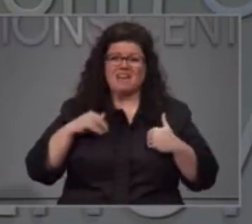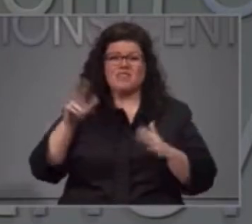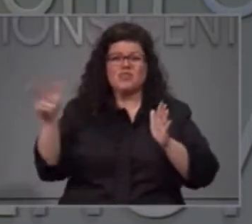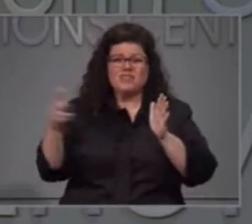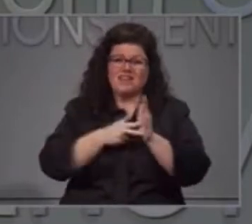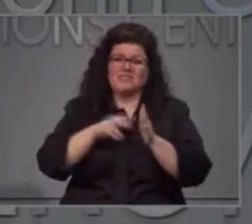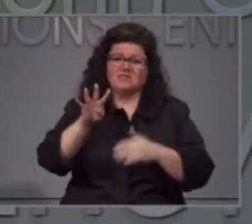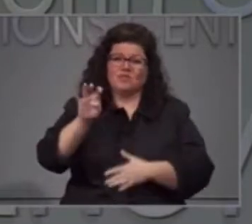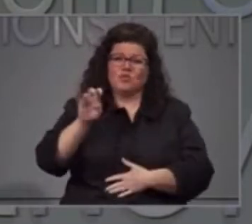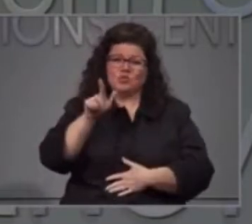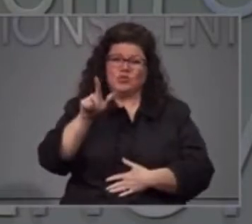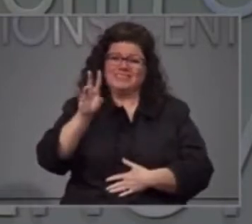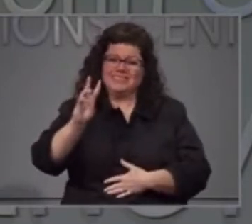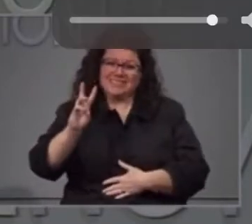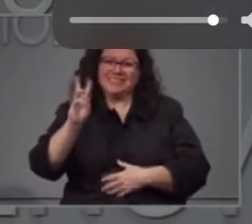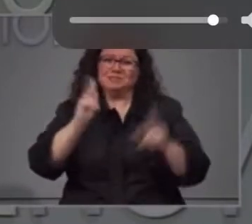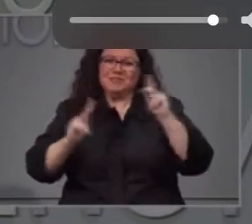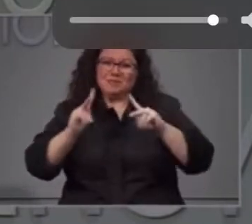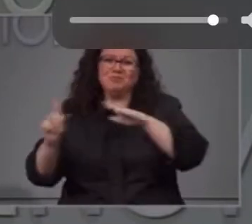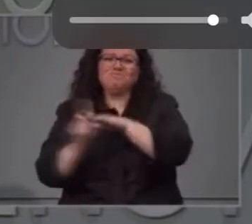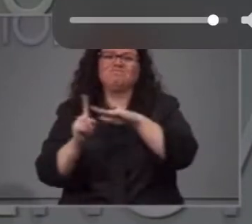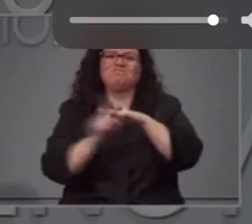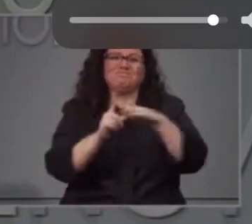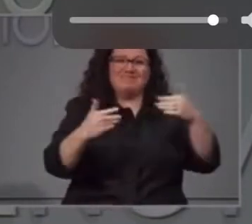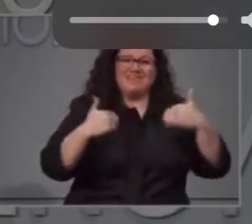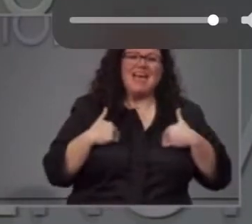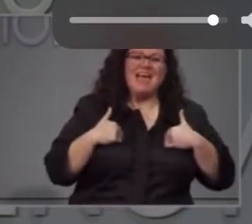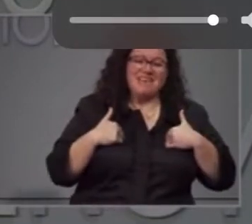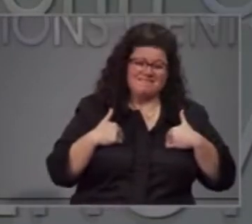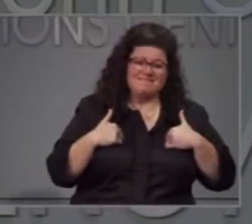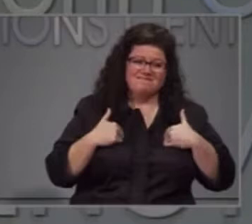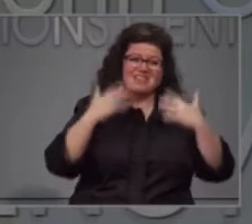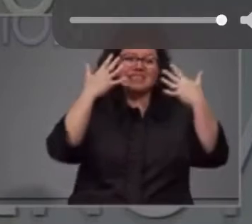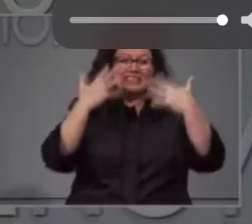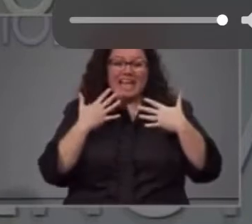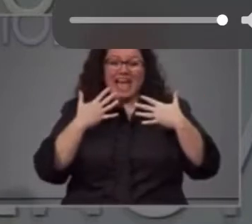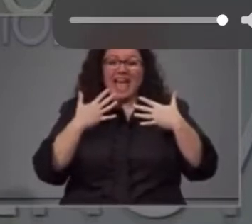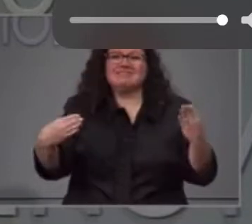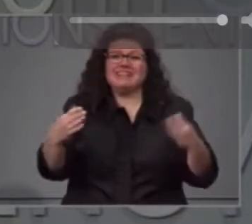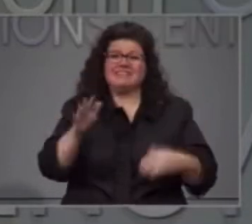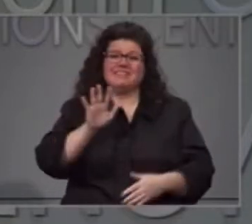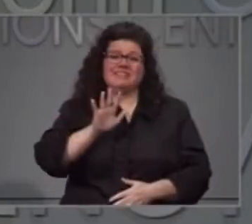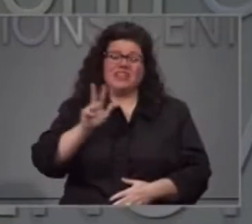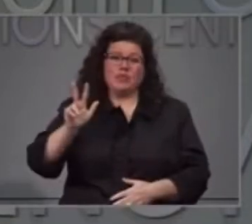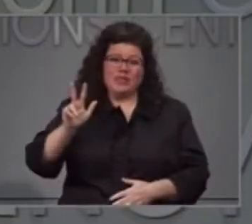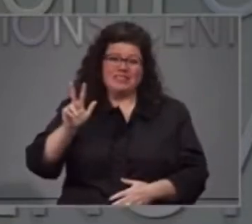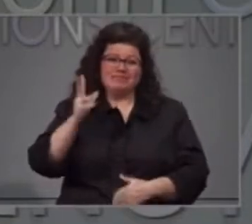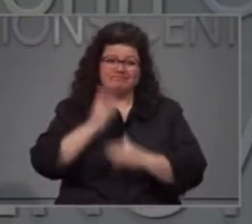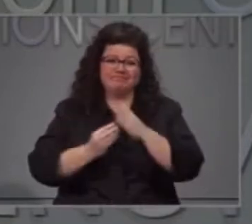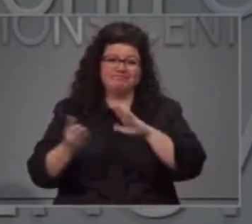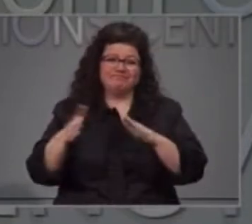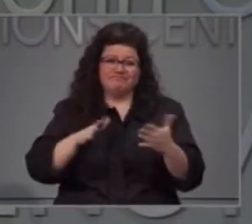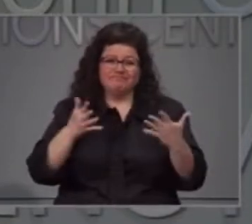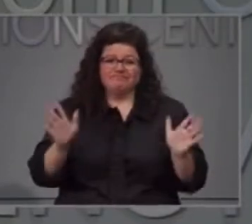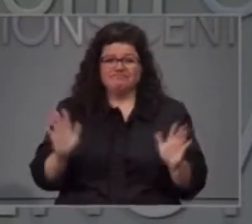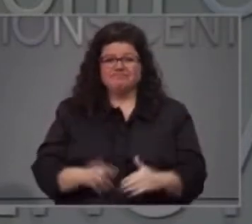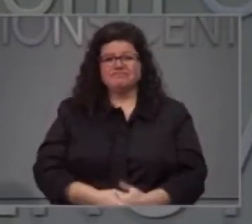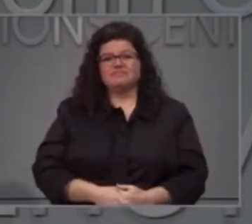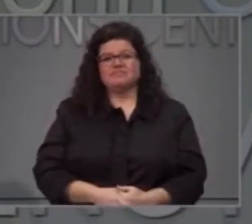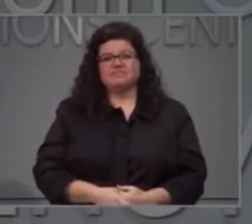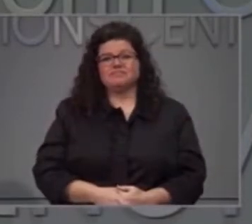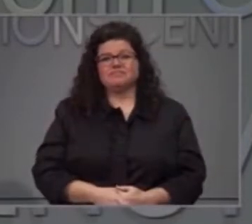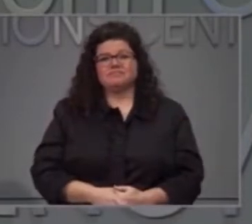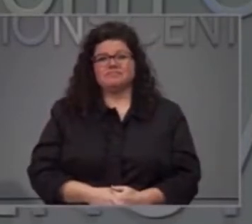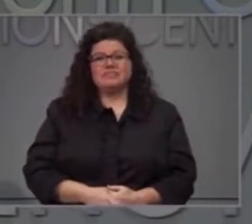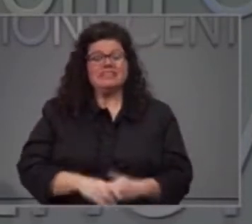3,426 confirmed positive cases and, sadly, 53 deaths. We've learned that test results have revealed